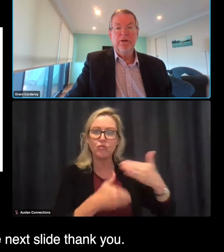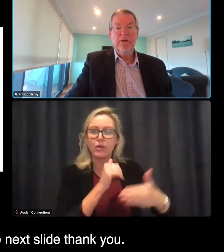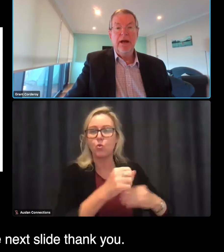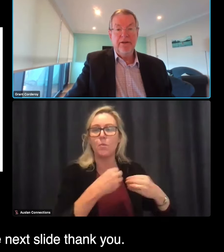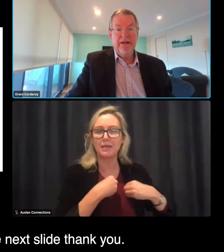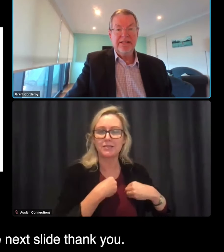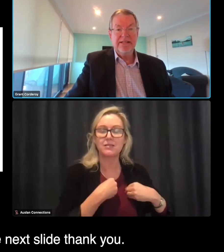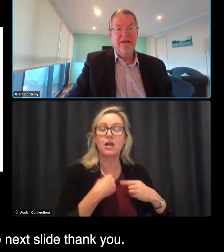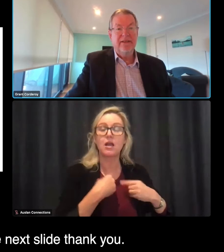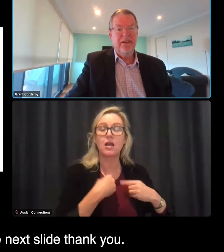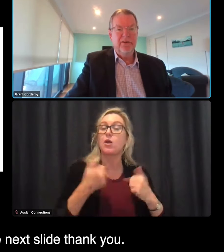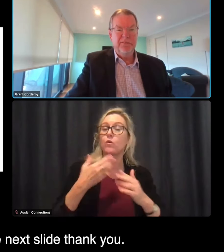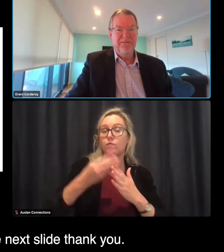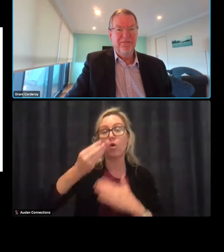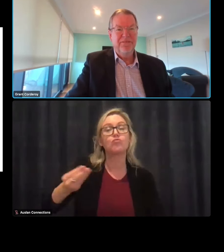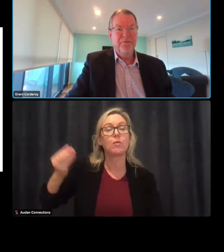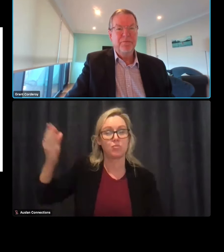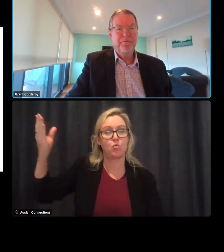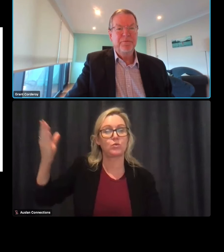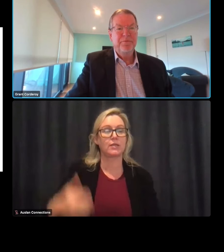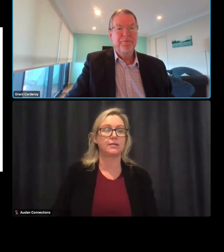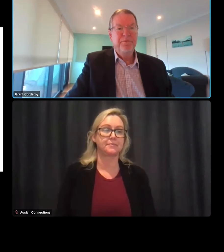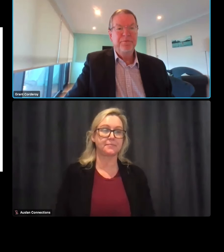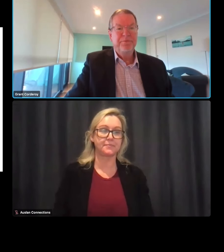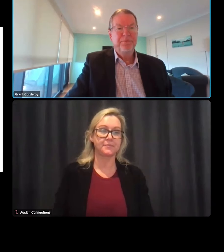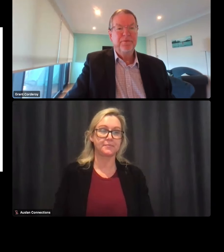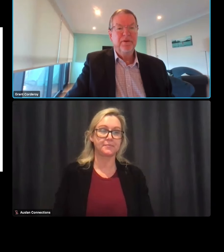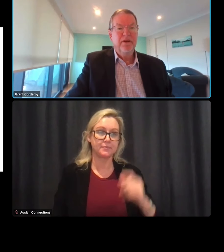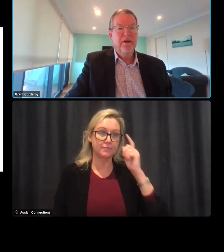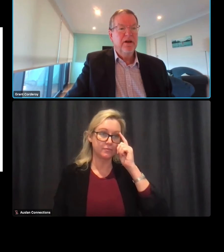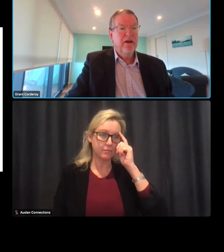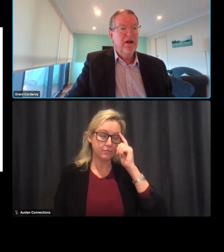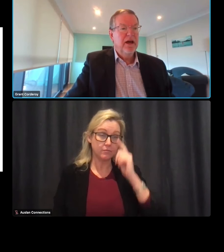Now, if we could go to the next slide, thank you.